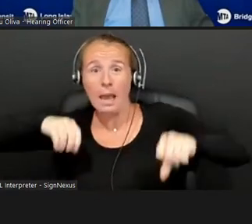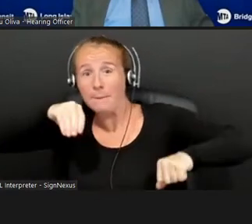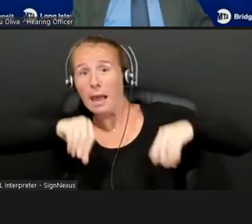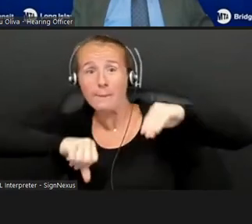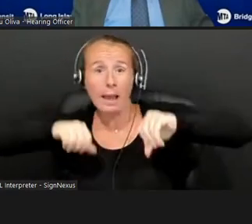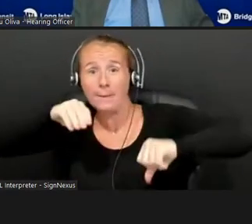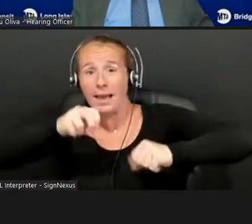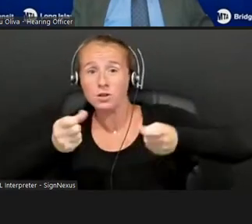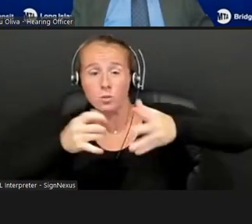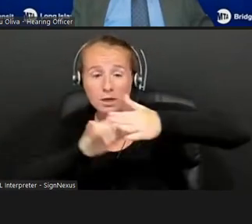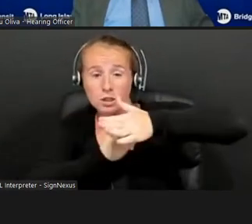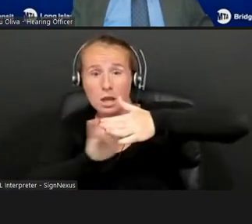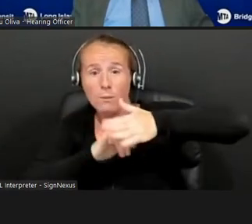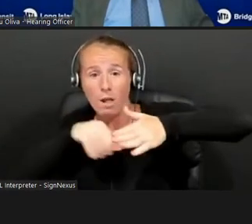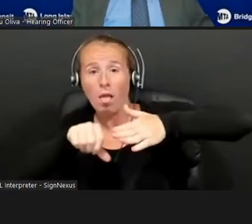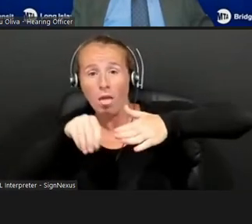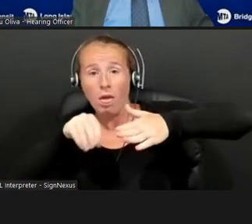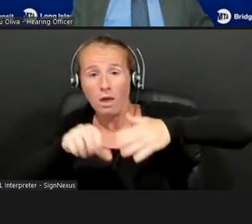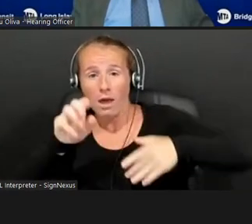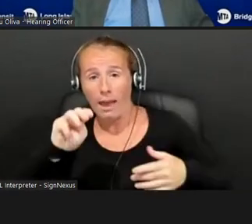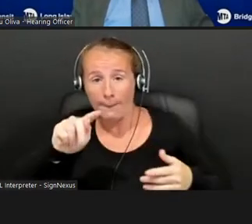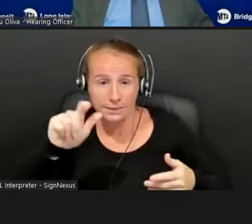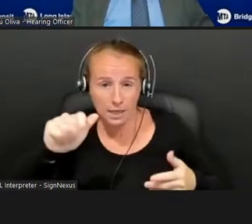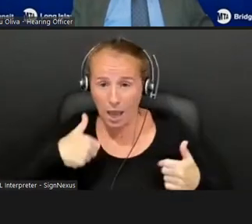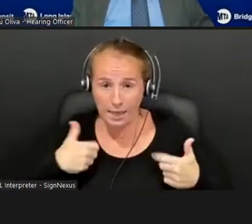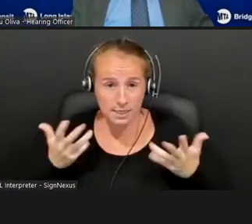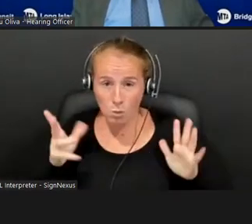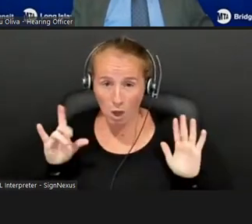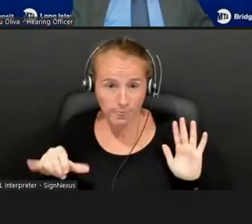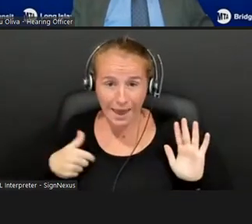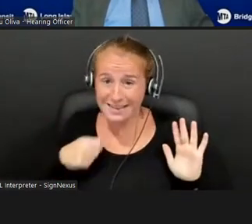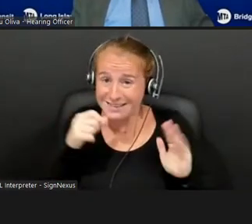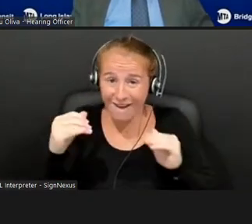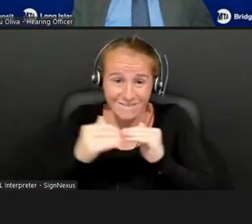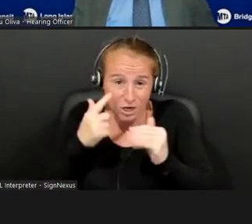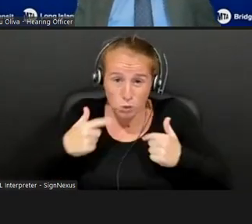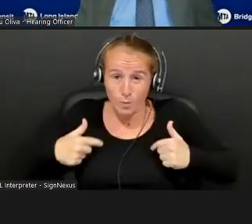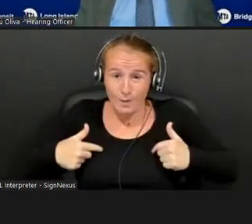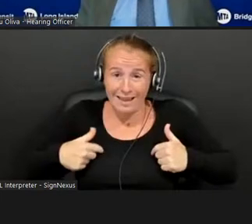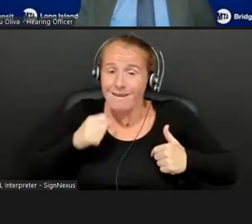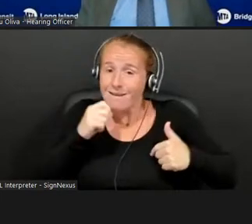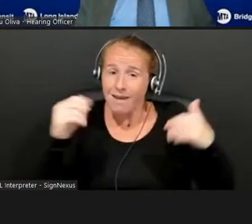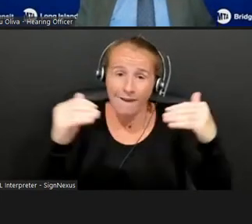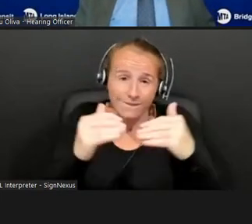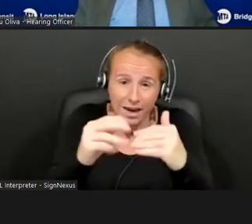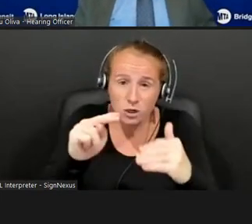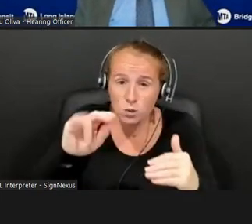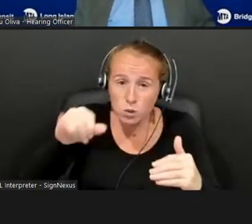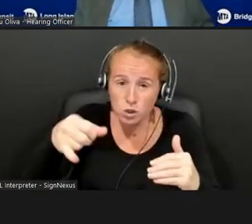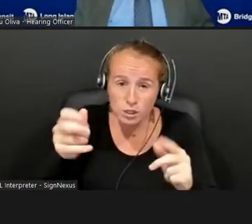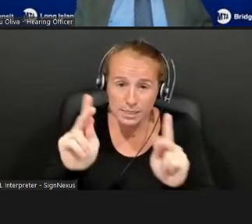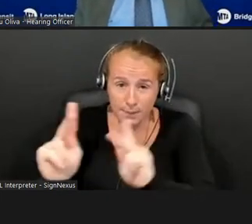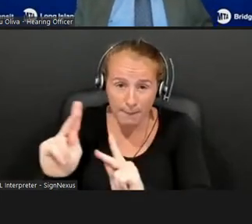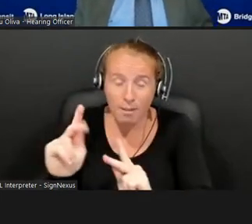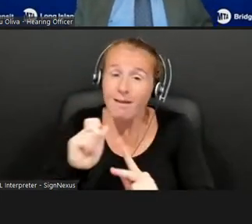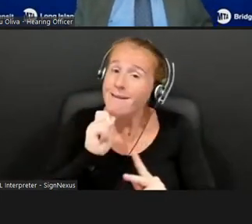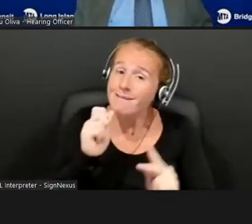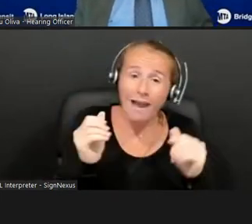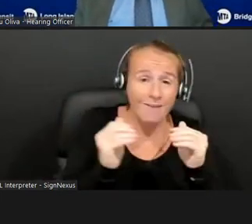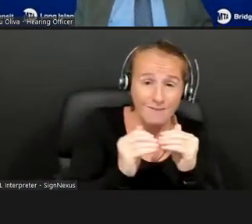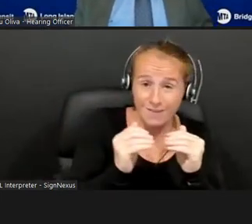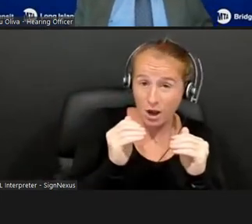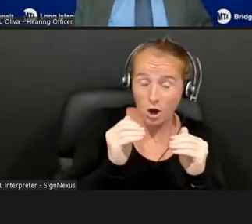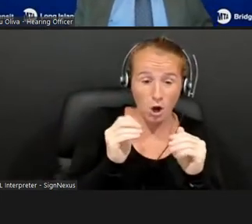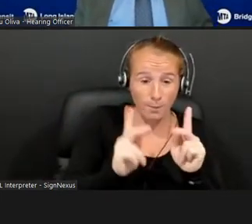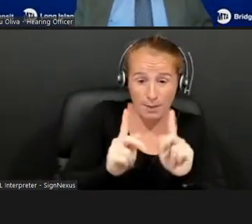subway system and into the MTA that is not fair to me that is not fair to New Jersey residents and that is not fair to Residents who